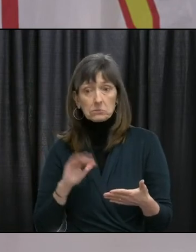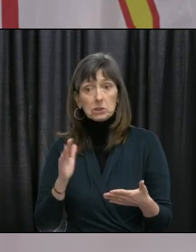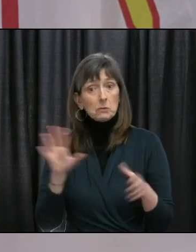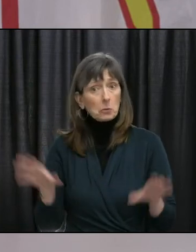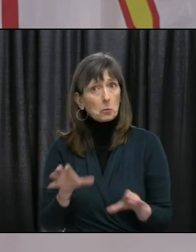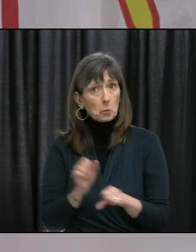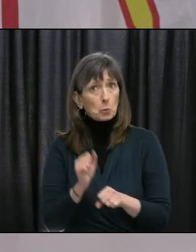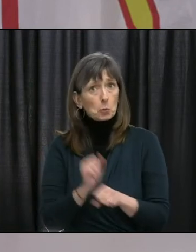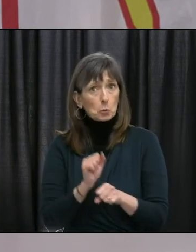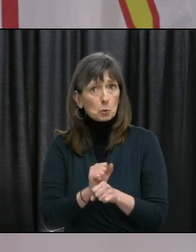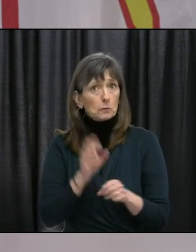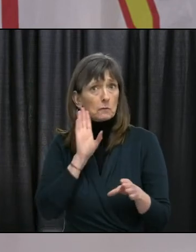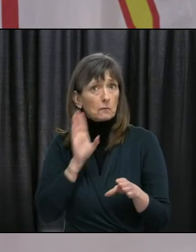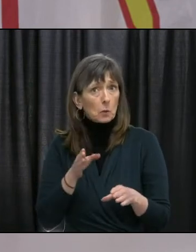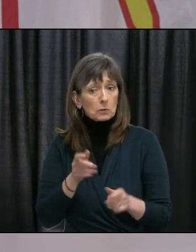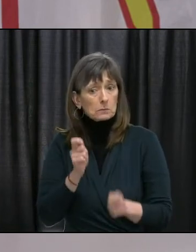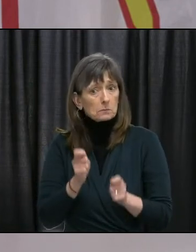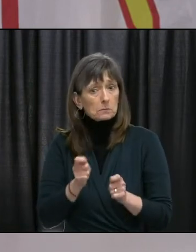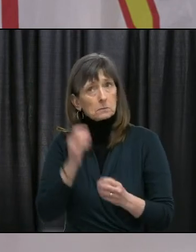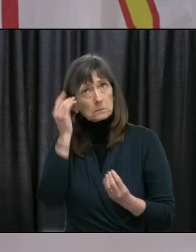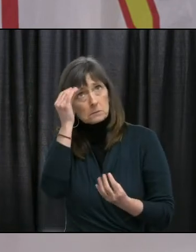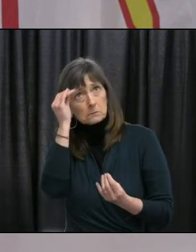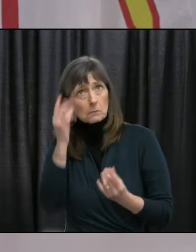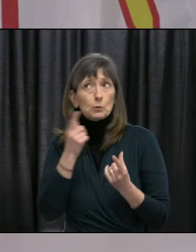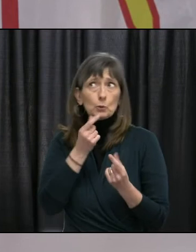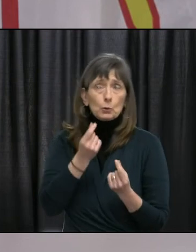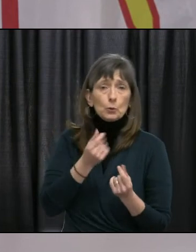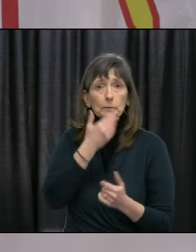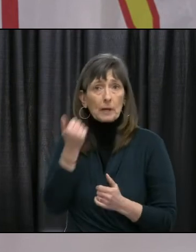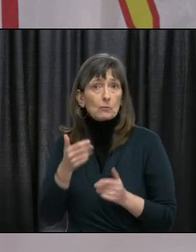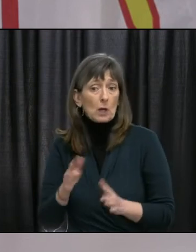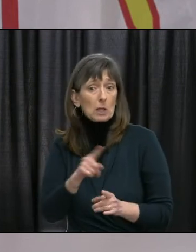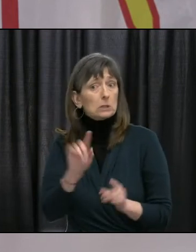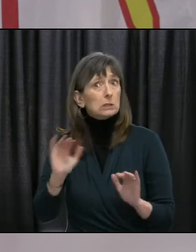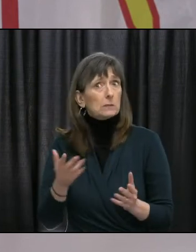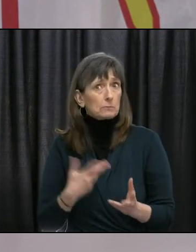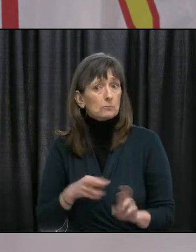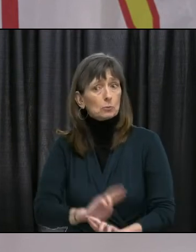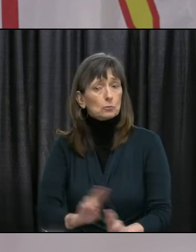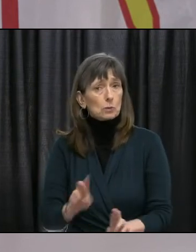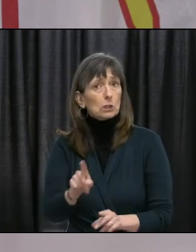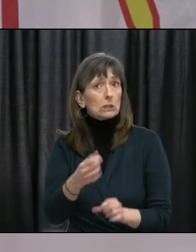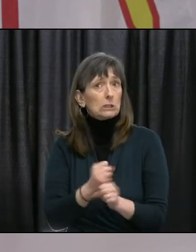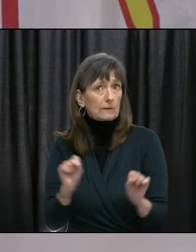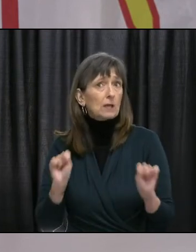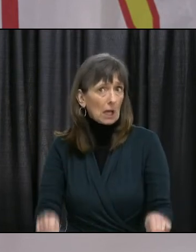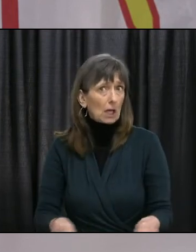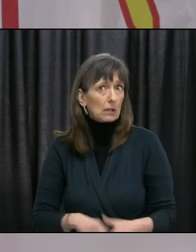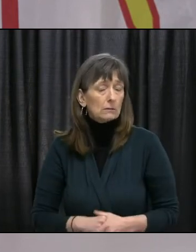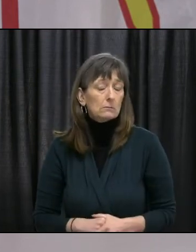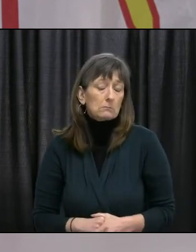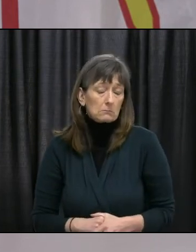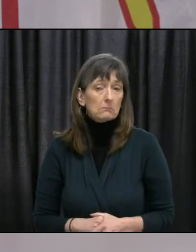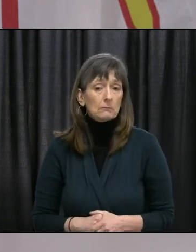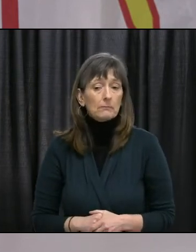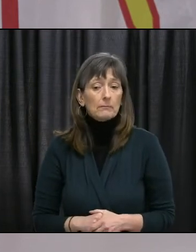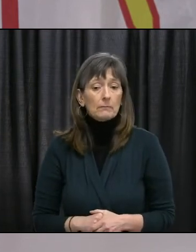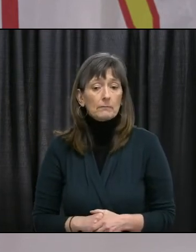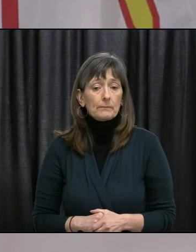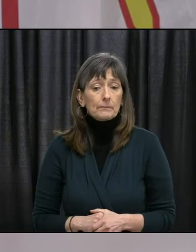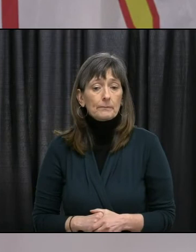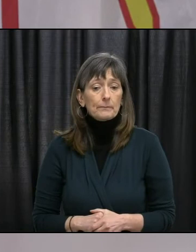lot of work in, and they've done some careful thought and consideration into how things can be done safely. And